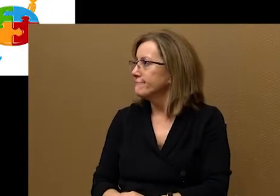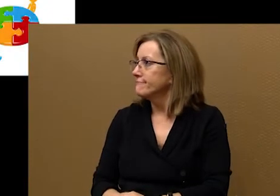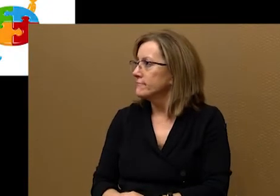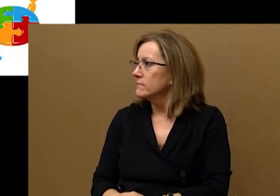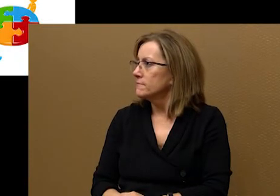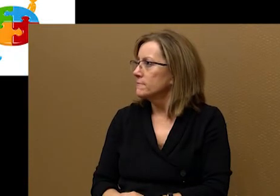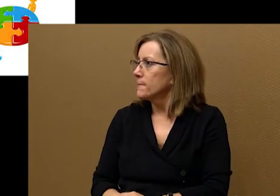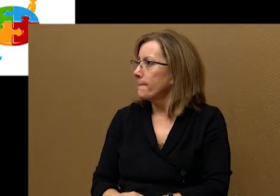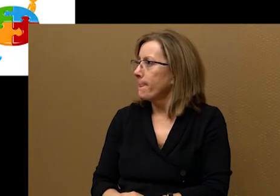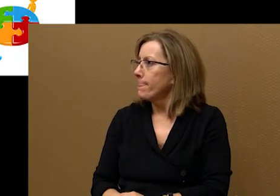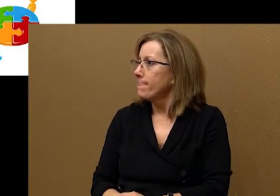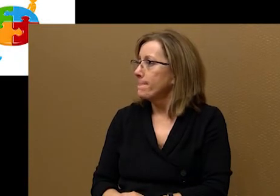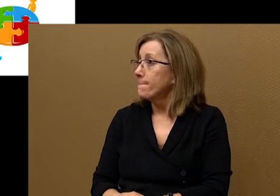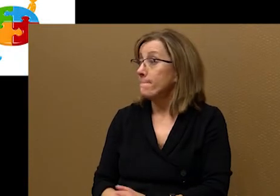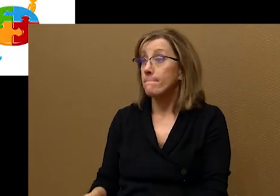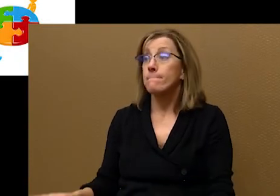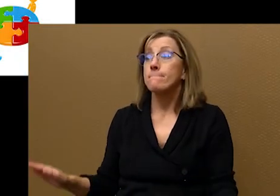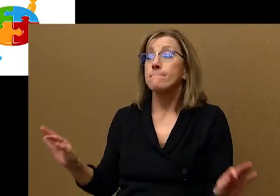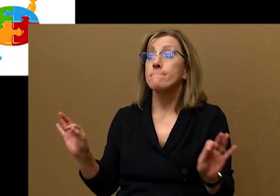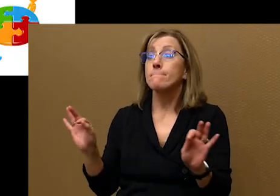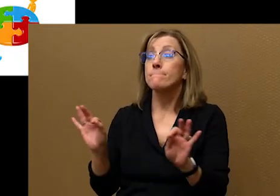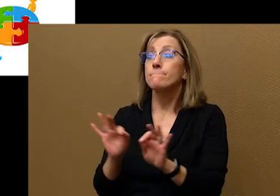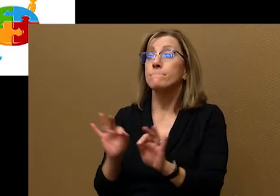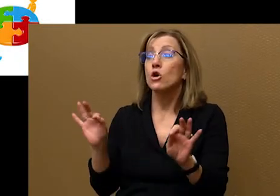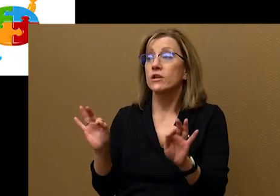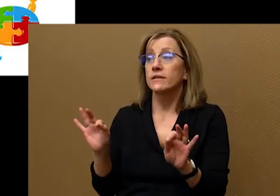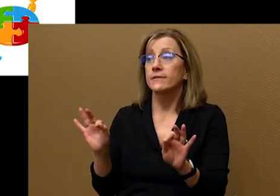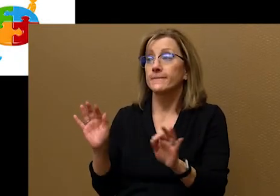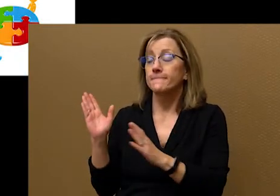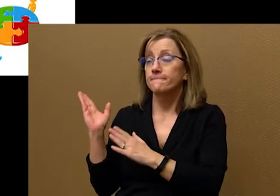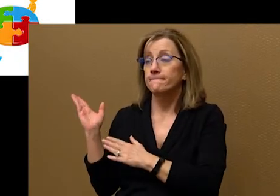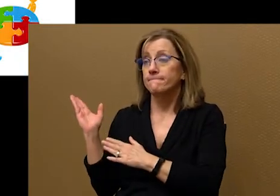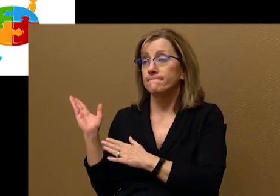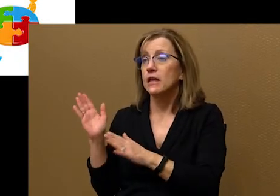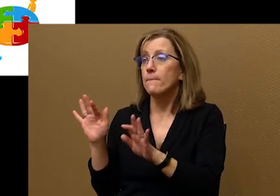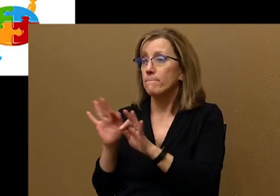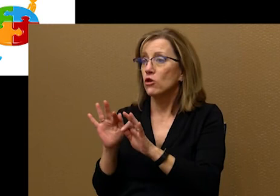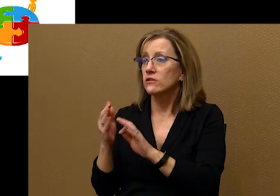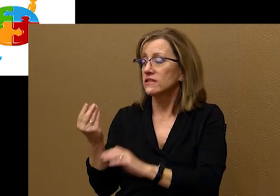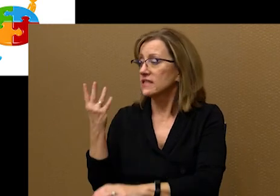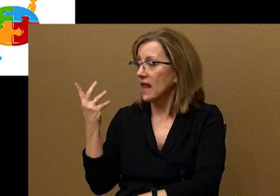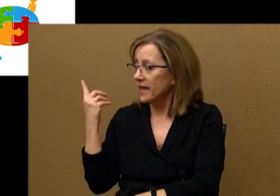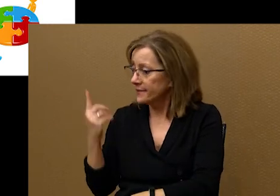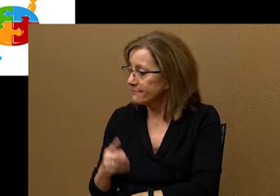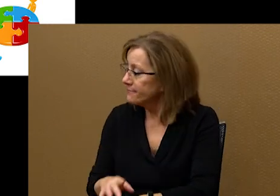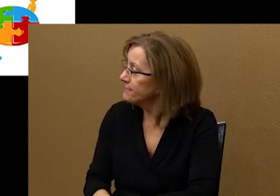This is an important slide, so I'm going to spend just a few minutes on it and then wrap up.